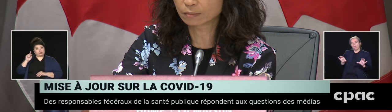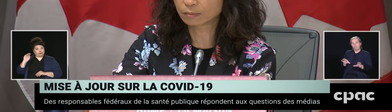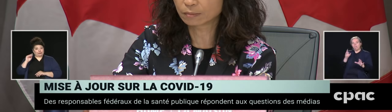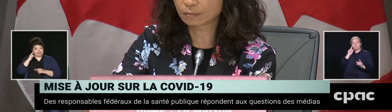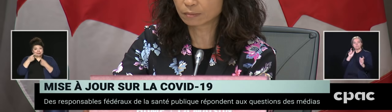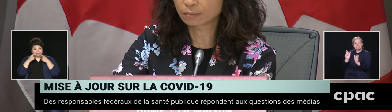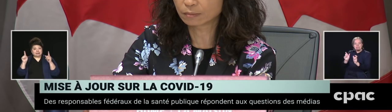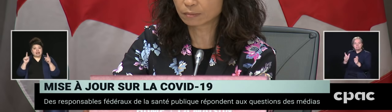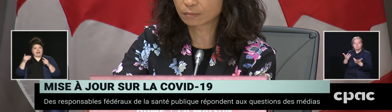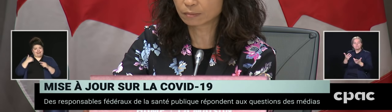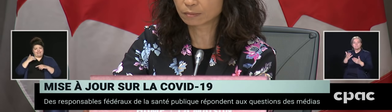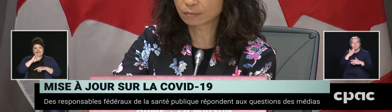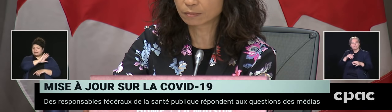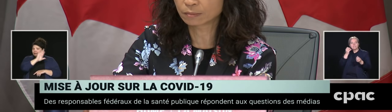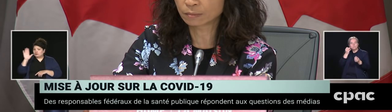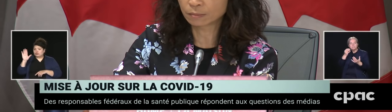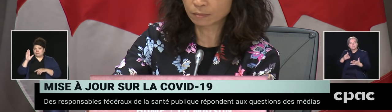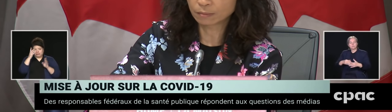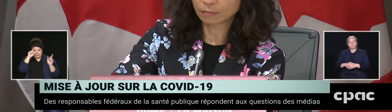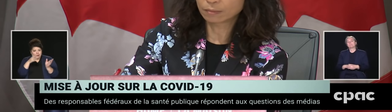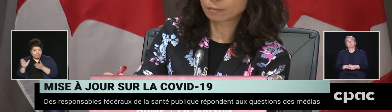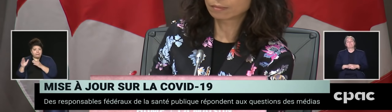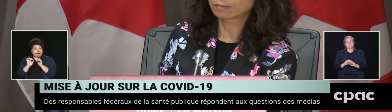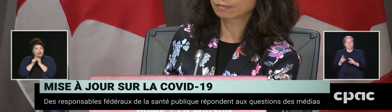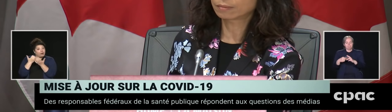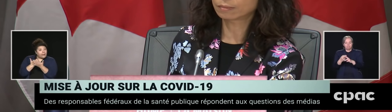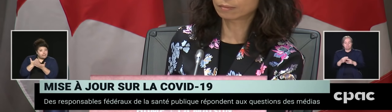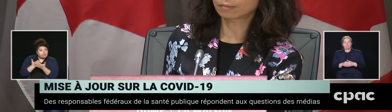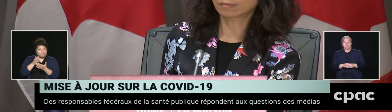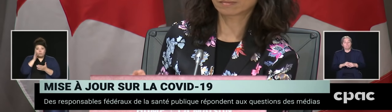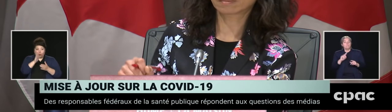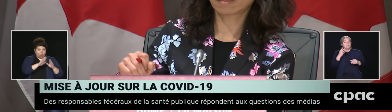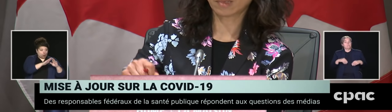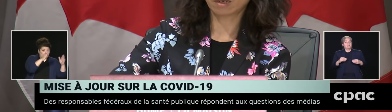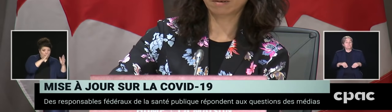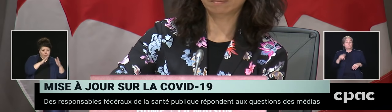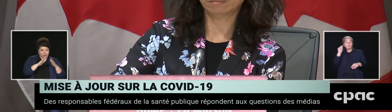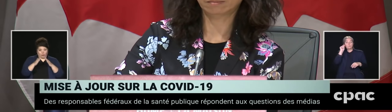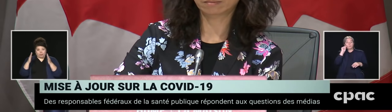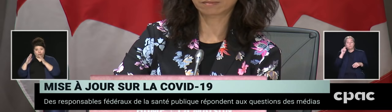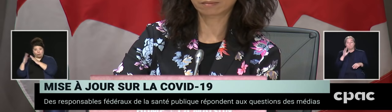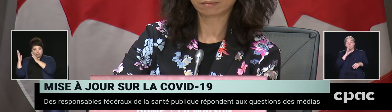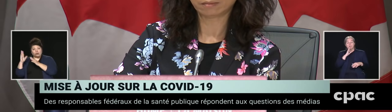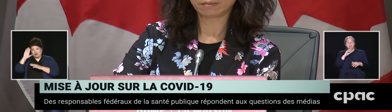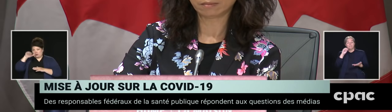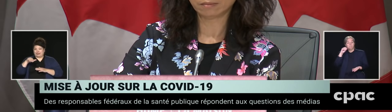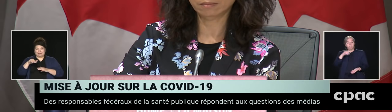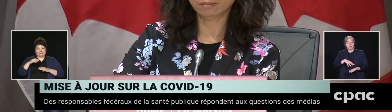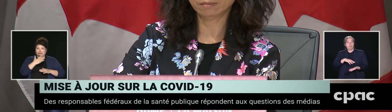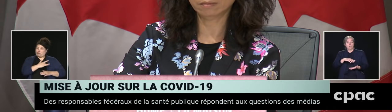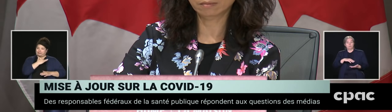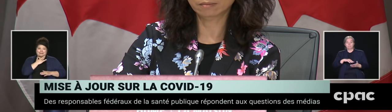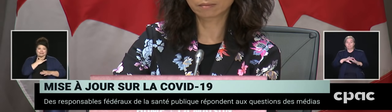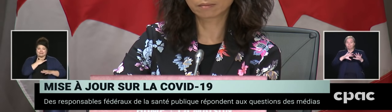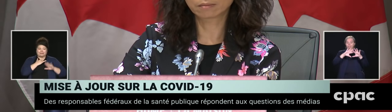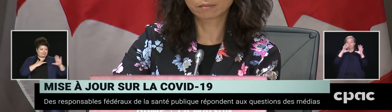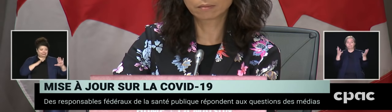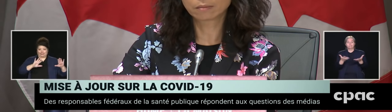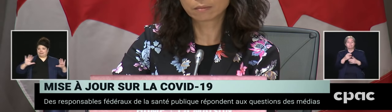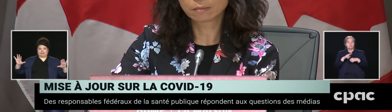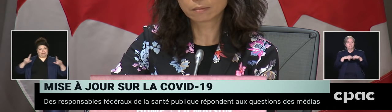think we should, since the situation is different from one province to another, would you recommend that